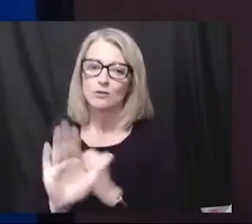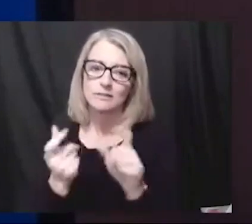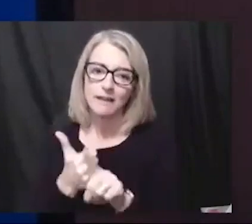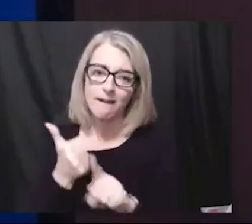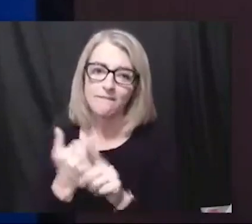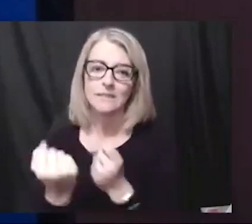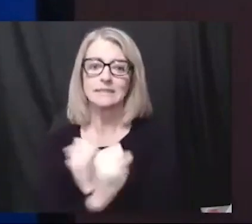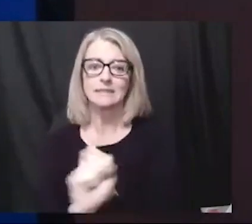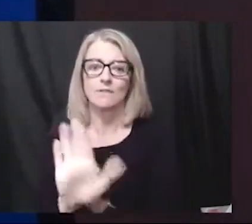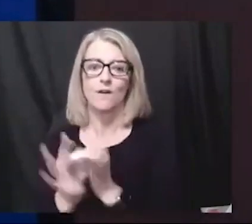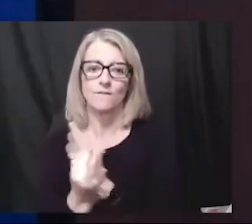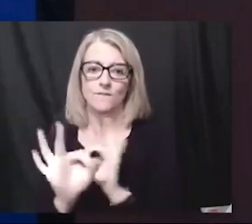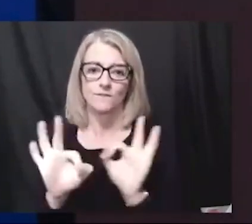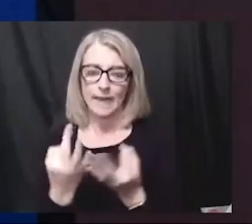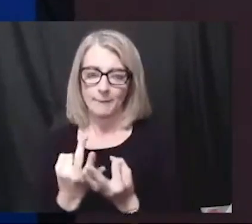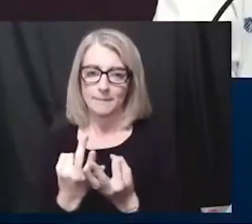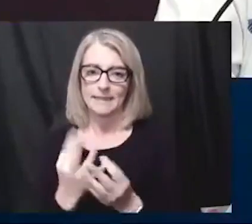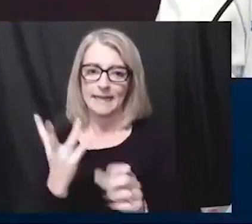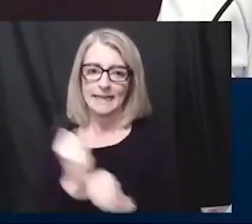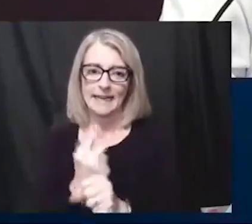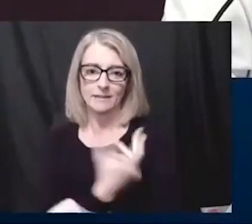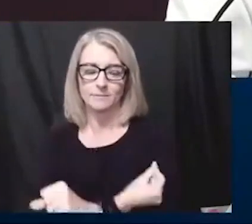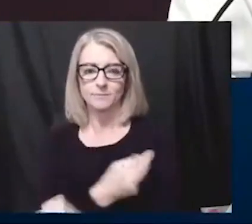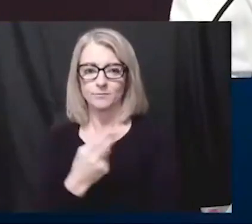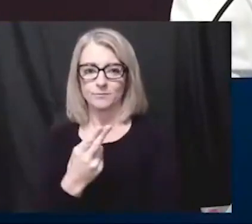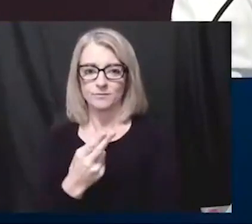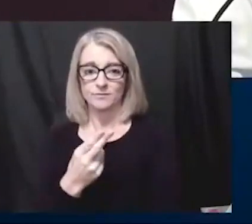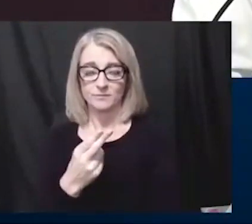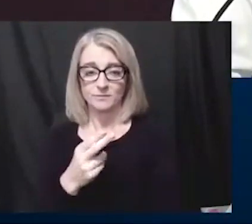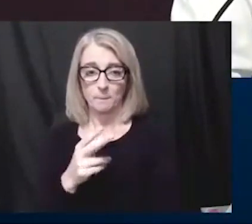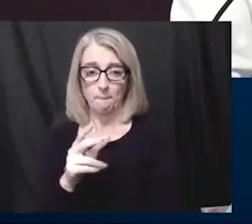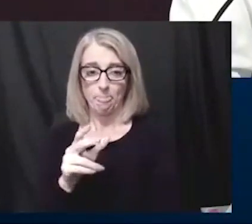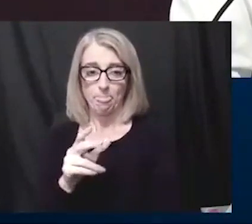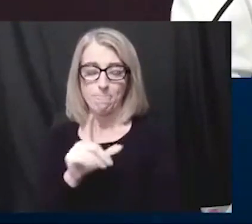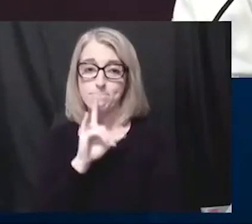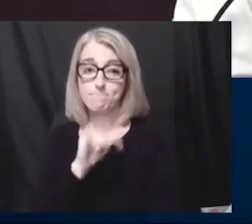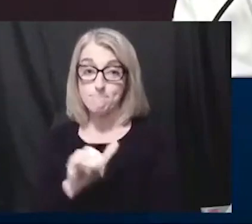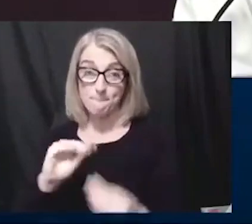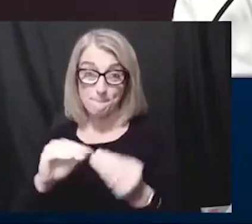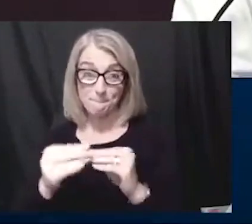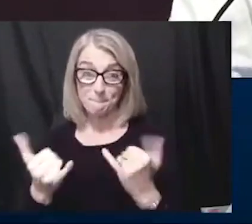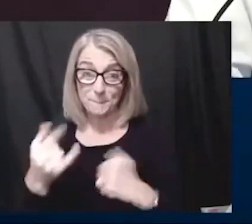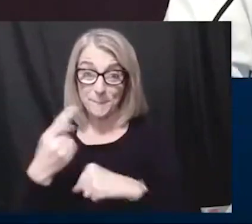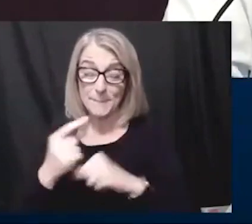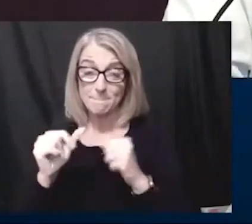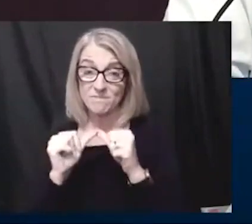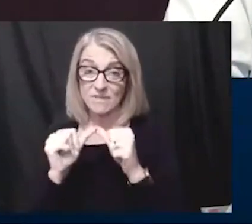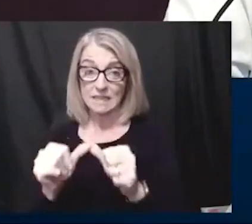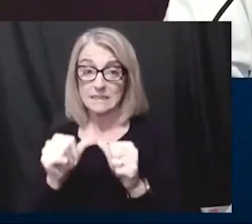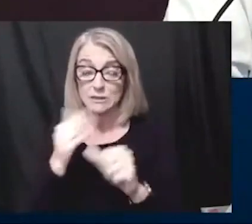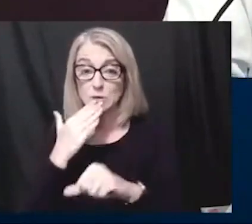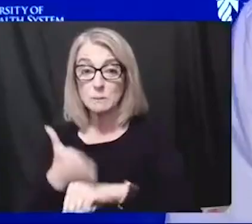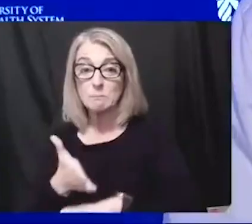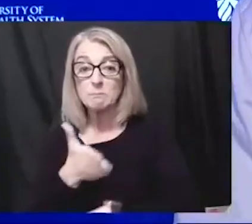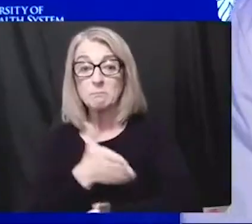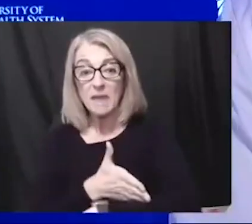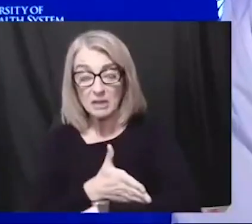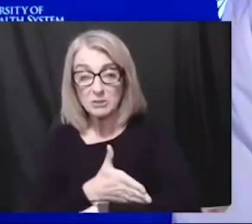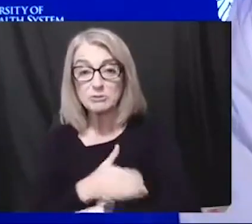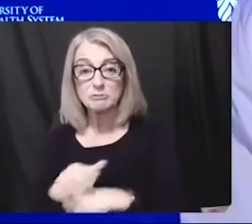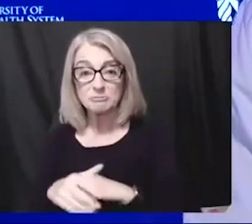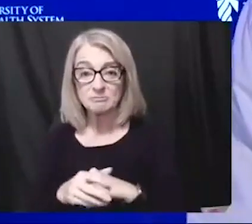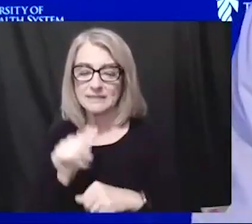that habit. So to me, it's really a financial decision that we're seeing by employers. For those folks that choose not to get